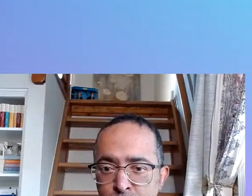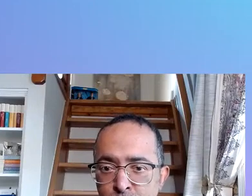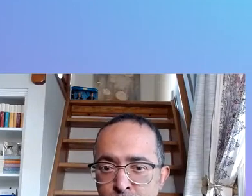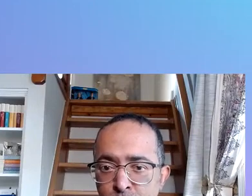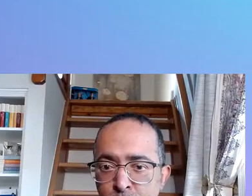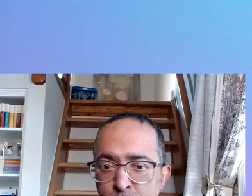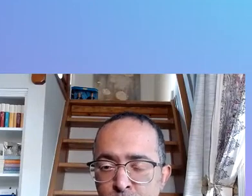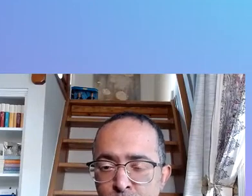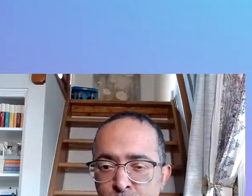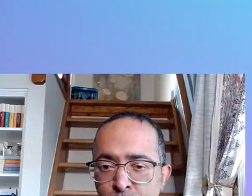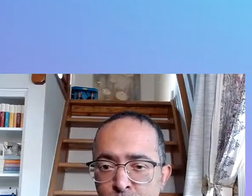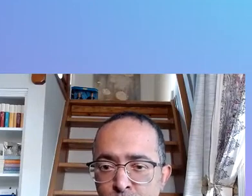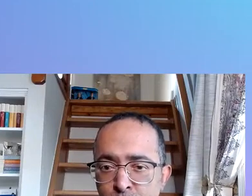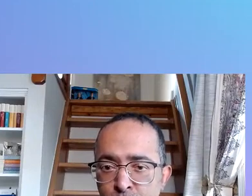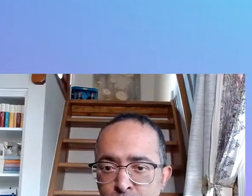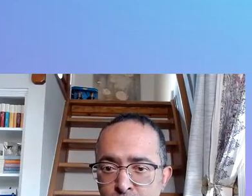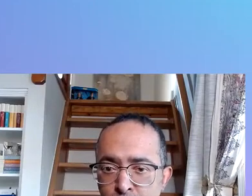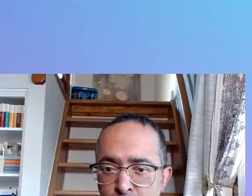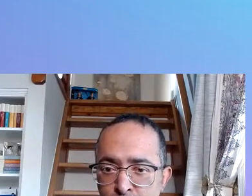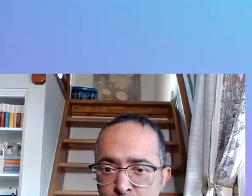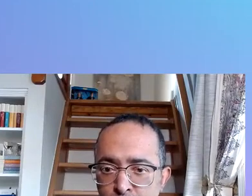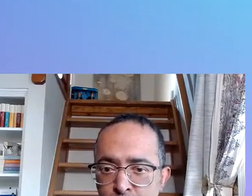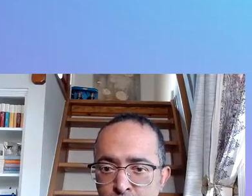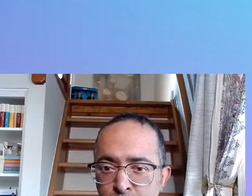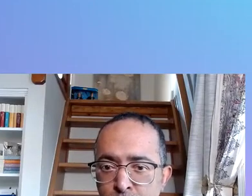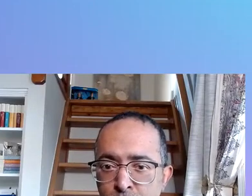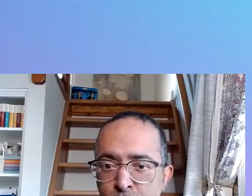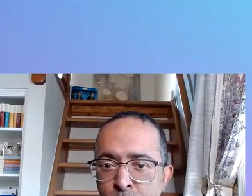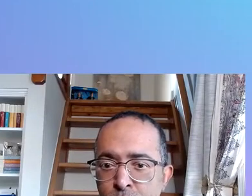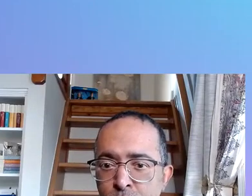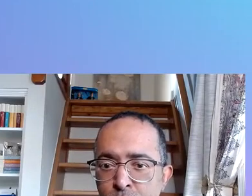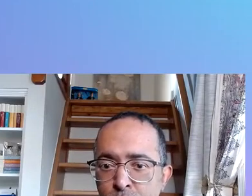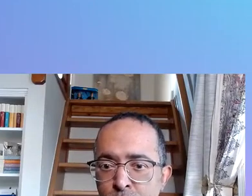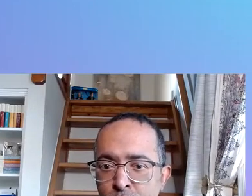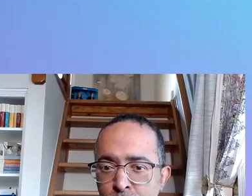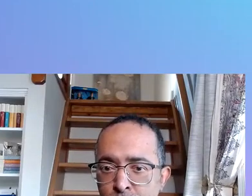Guys, we're at the end of our session here. This has been such a great session.